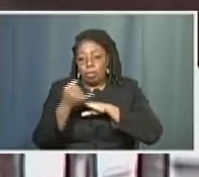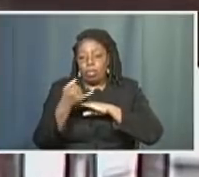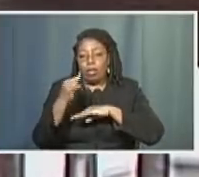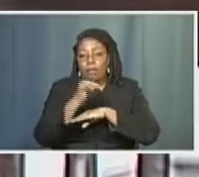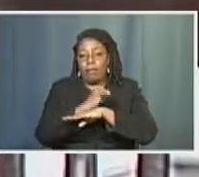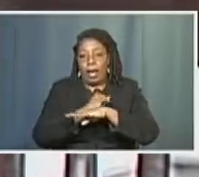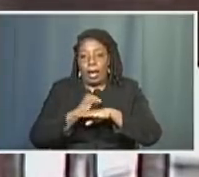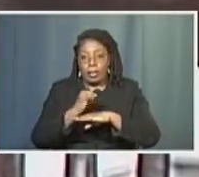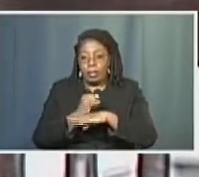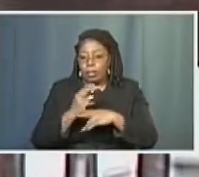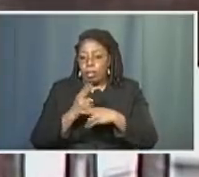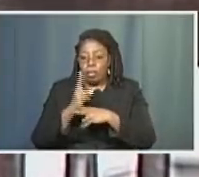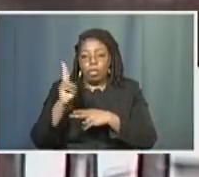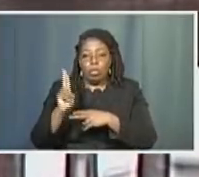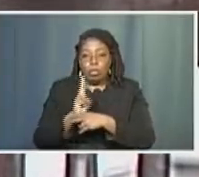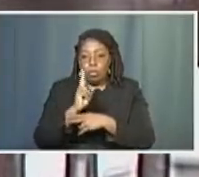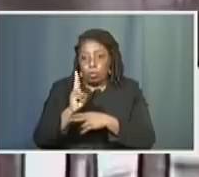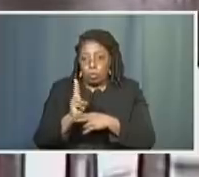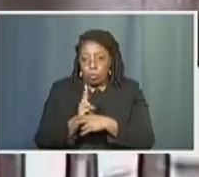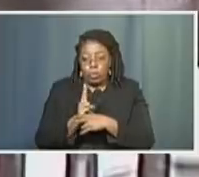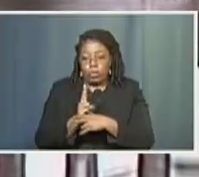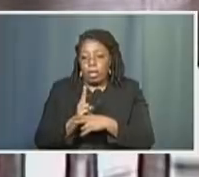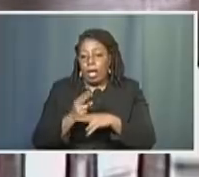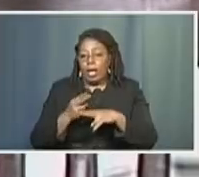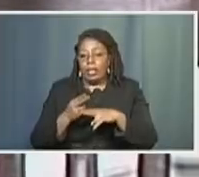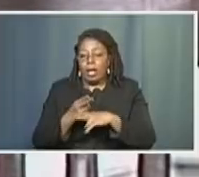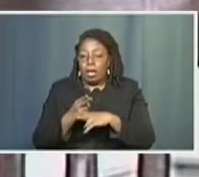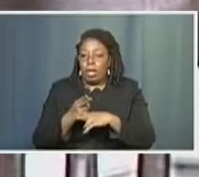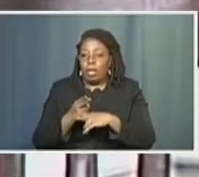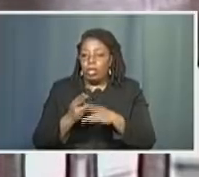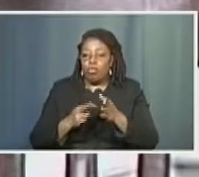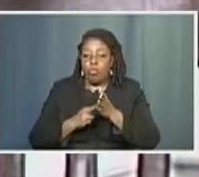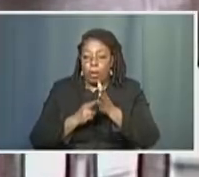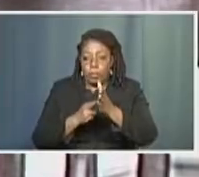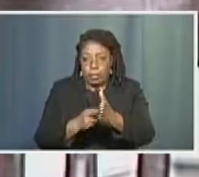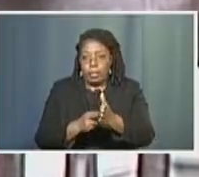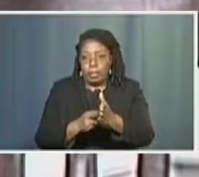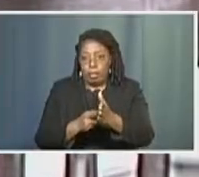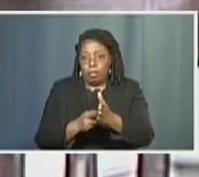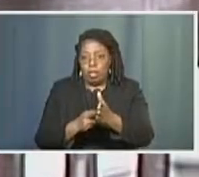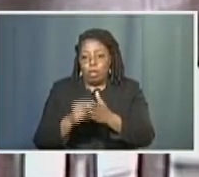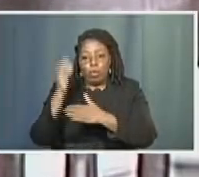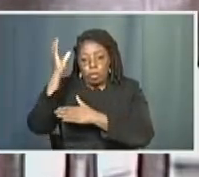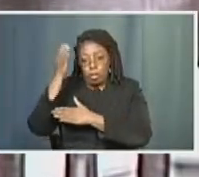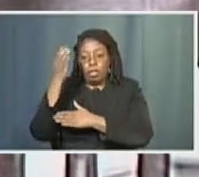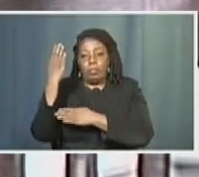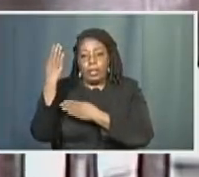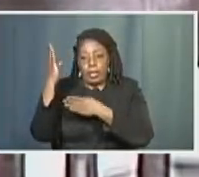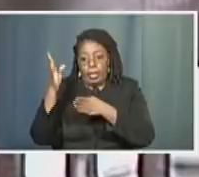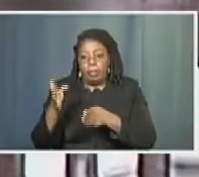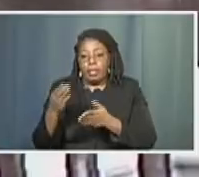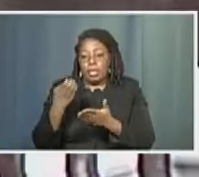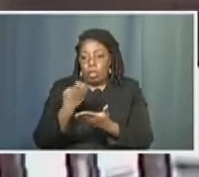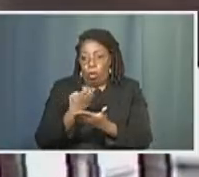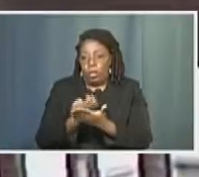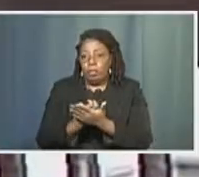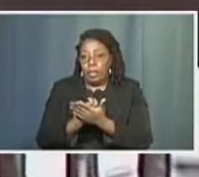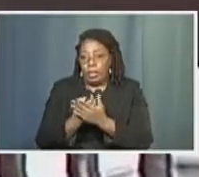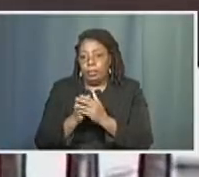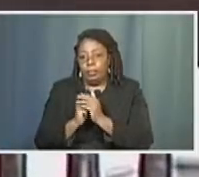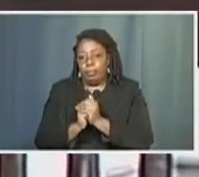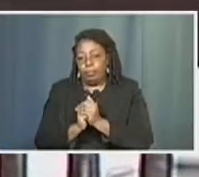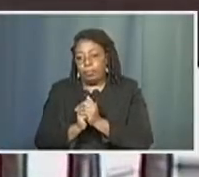largely underutilized and underrepresented asset when we consider the Bahamian economy. With